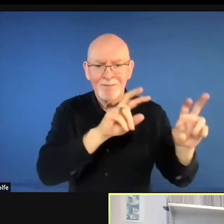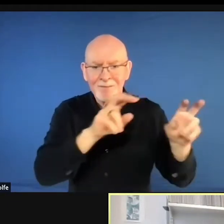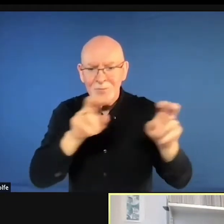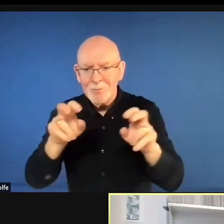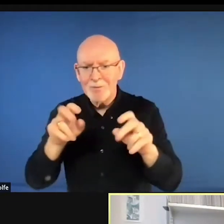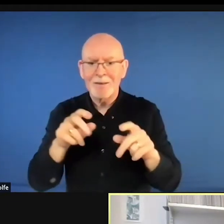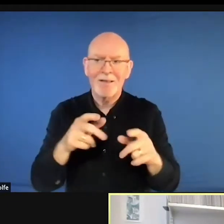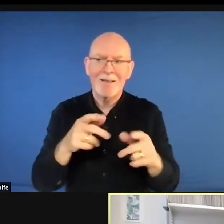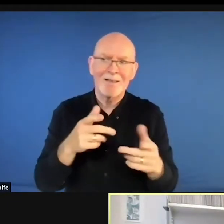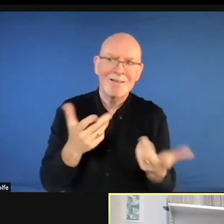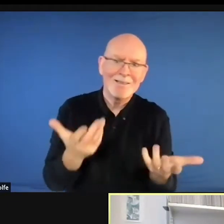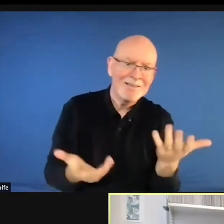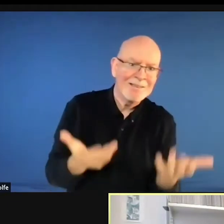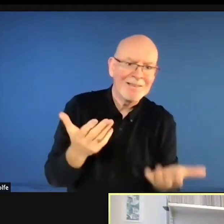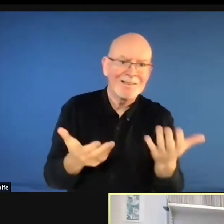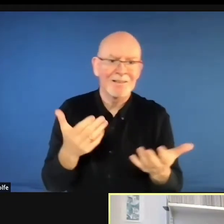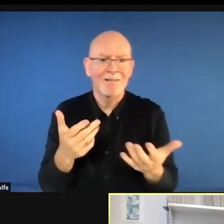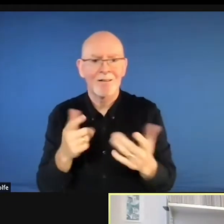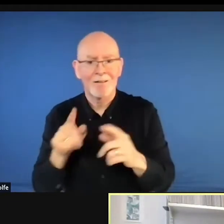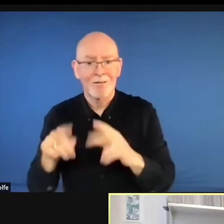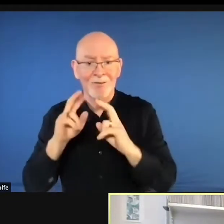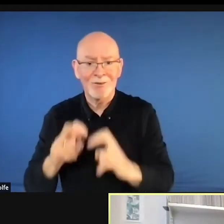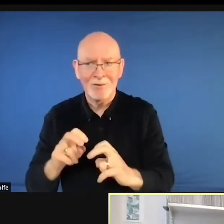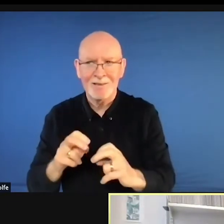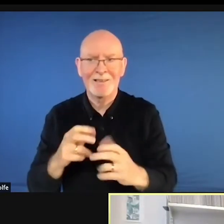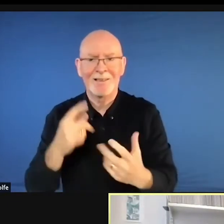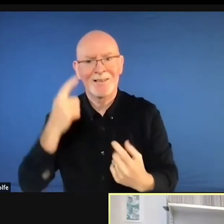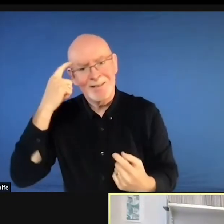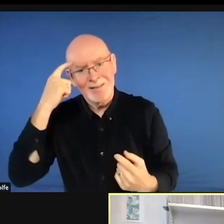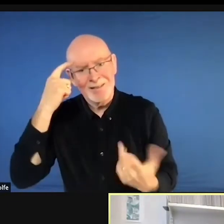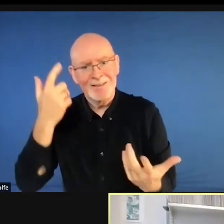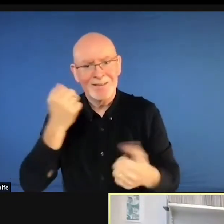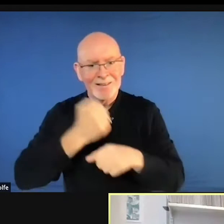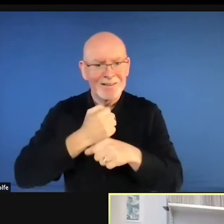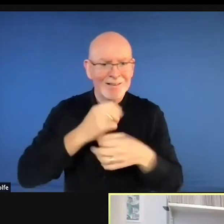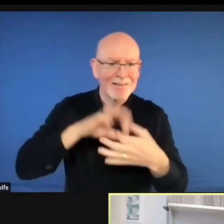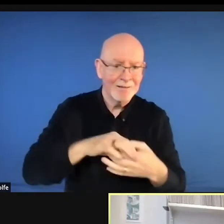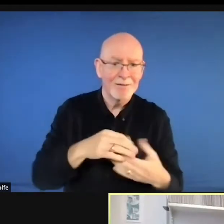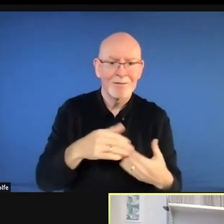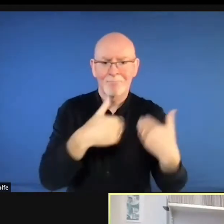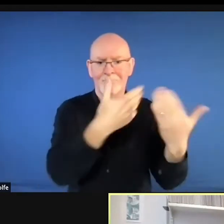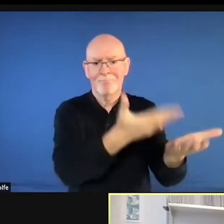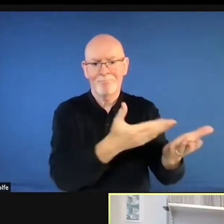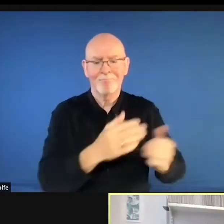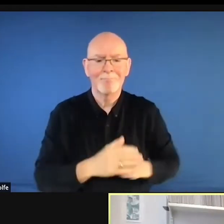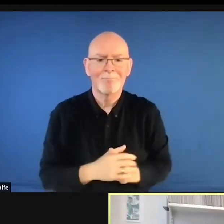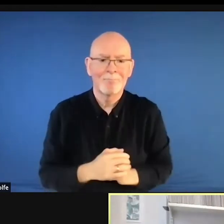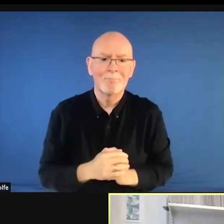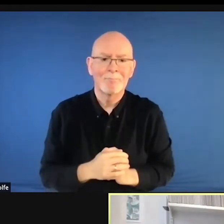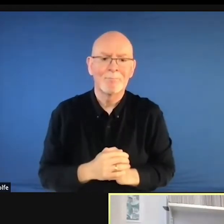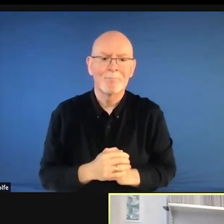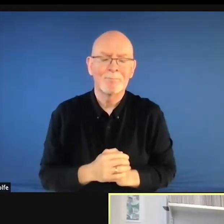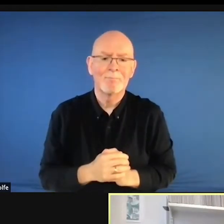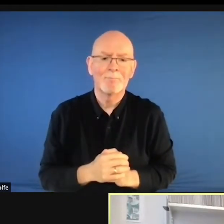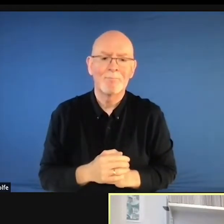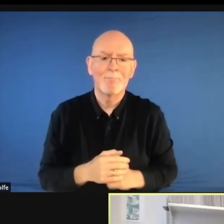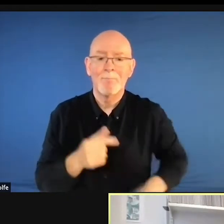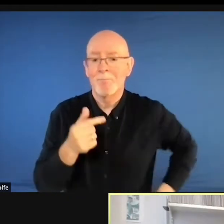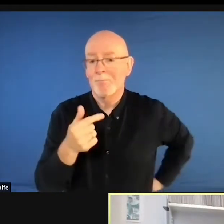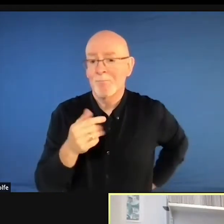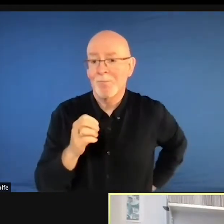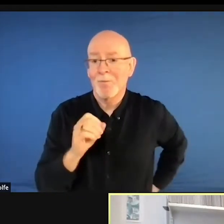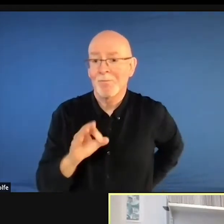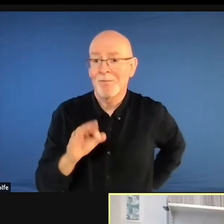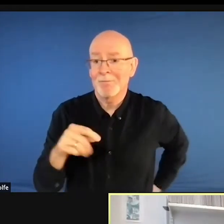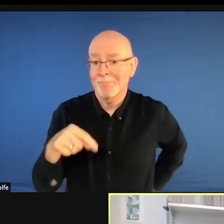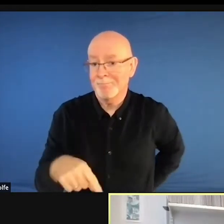of case studies rather than as a participatory exercise. The refugee voice is an equal one, not simply a source